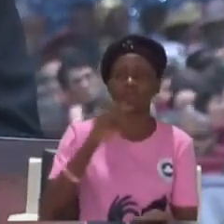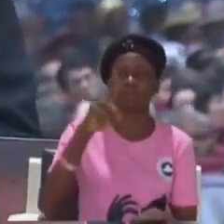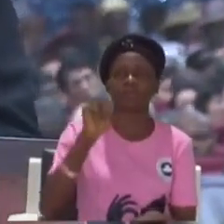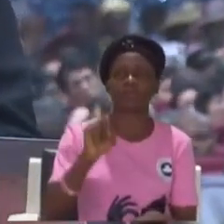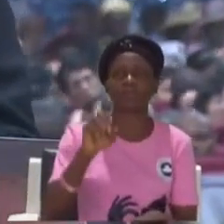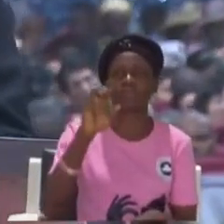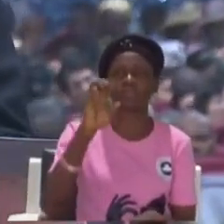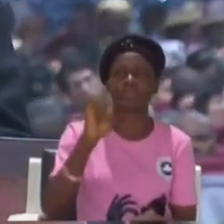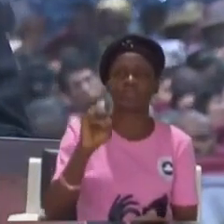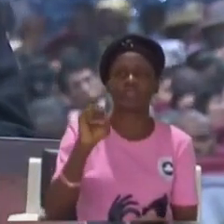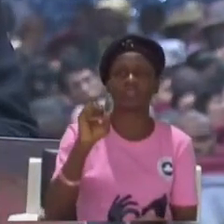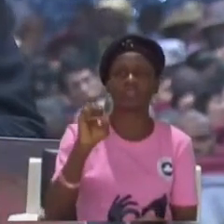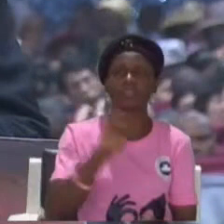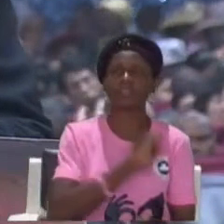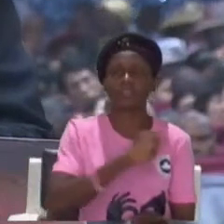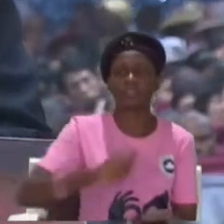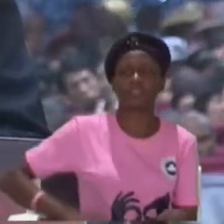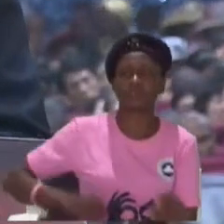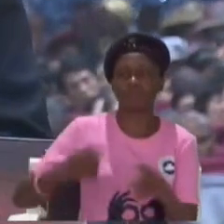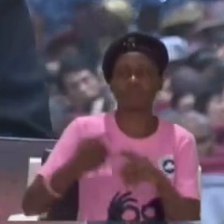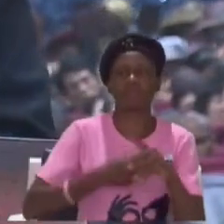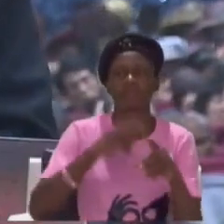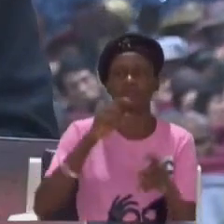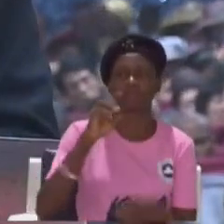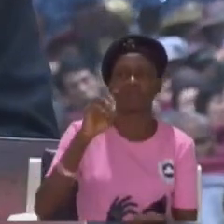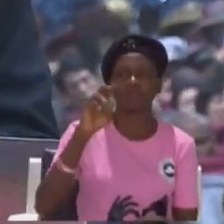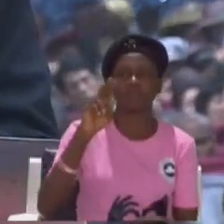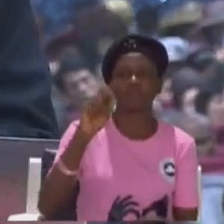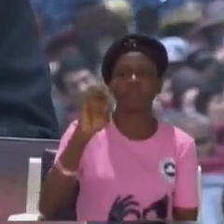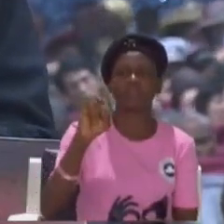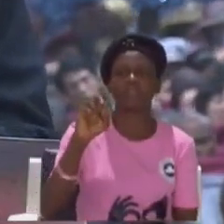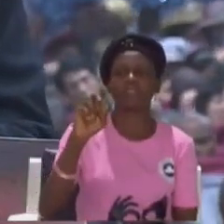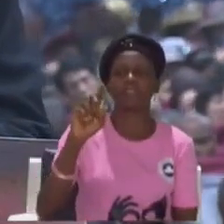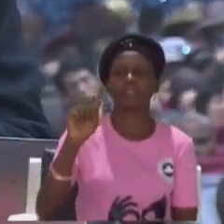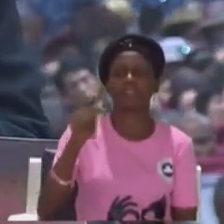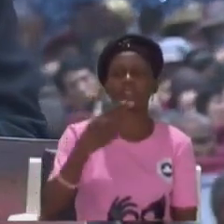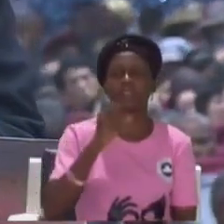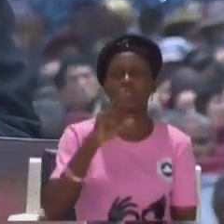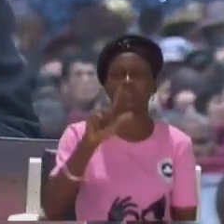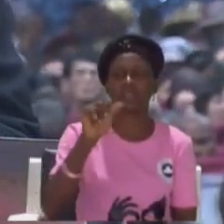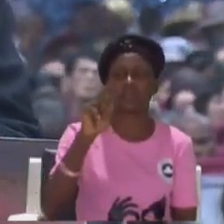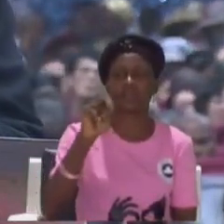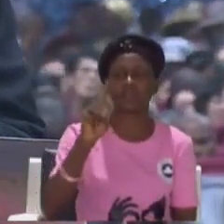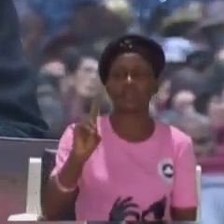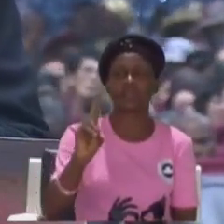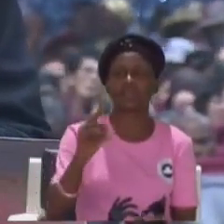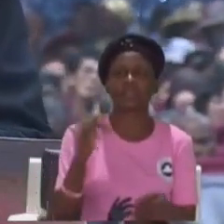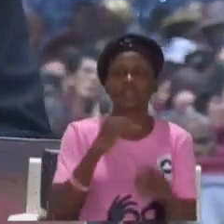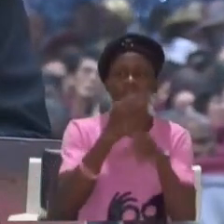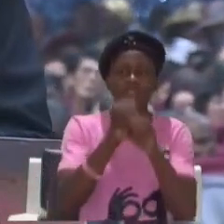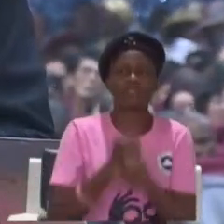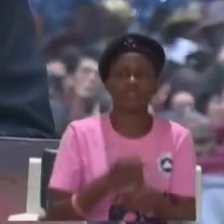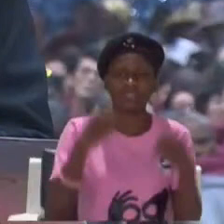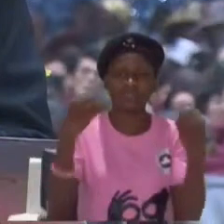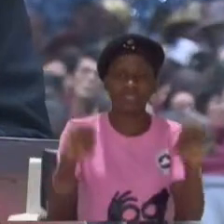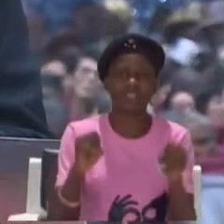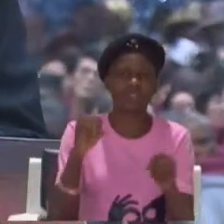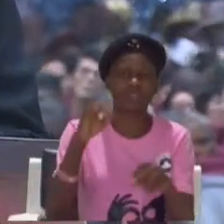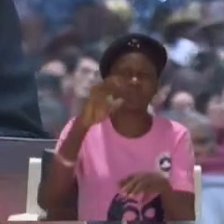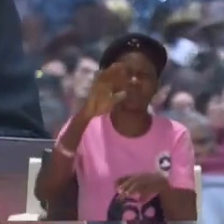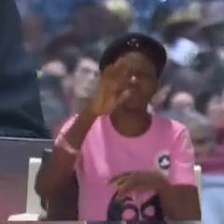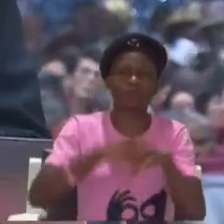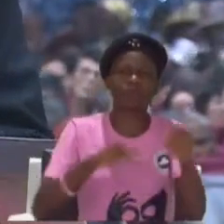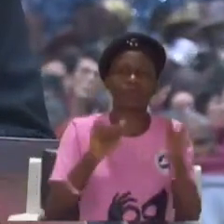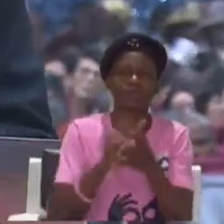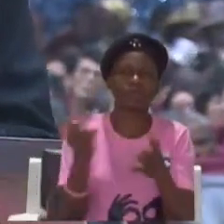Udi, all the way from the Netherlands. They received an emergency call that their